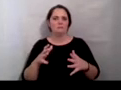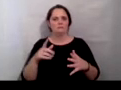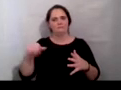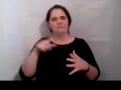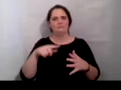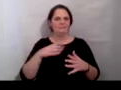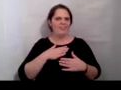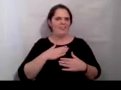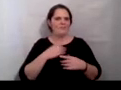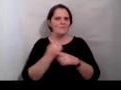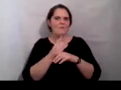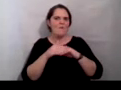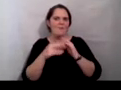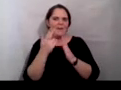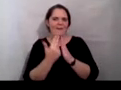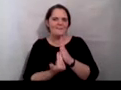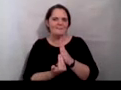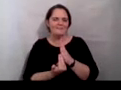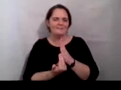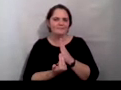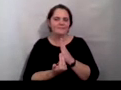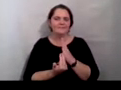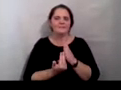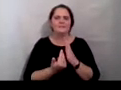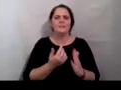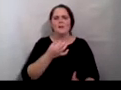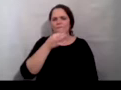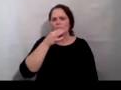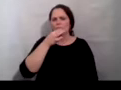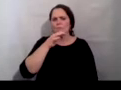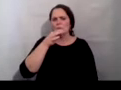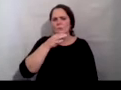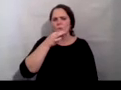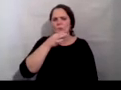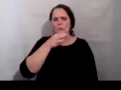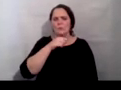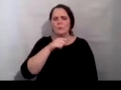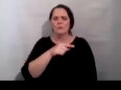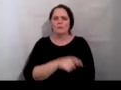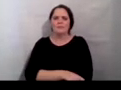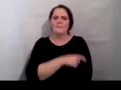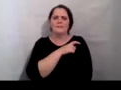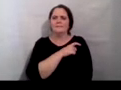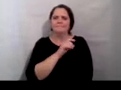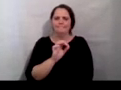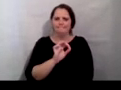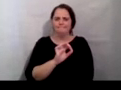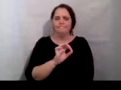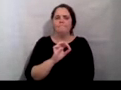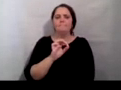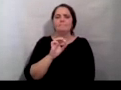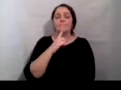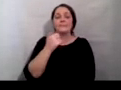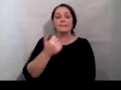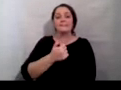So a lot of people like talking about any kind of art. Very few are confident in expressing their opinion.